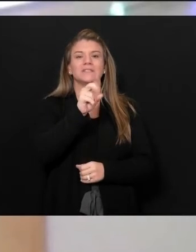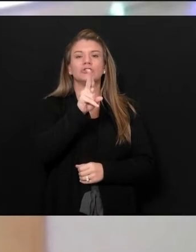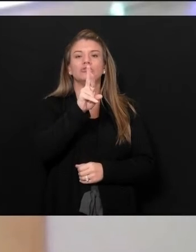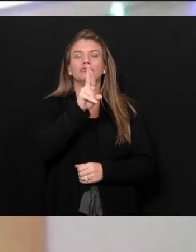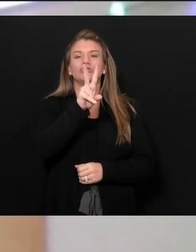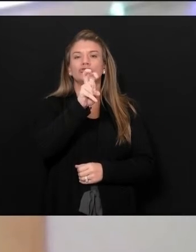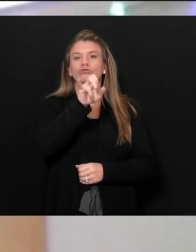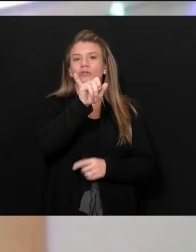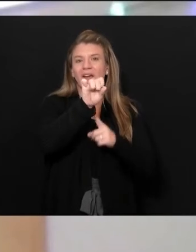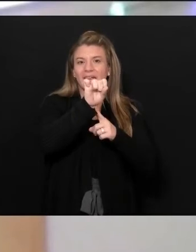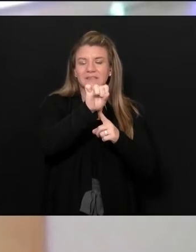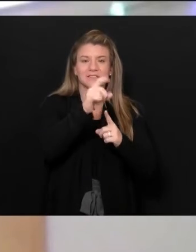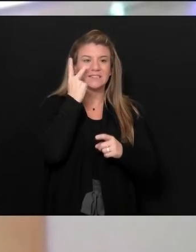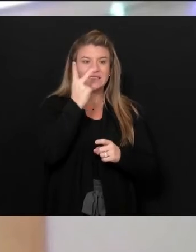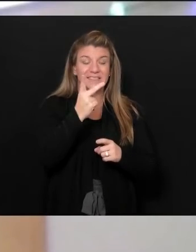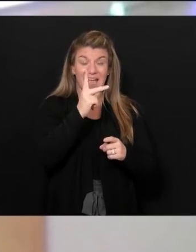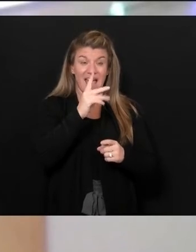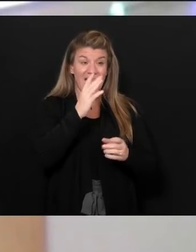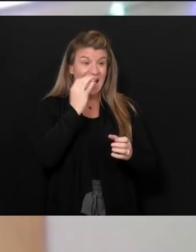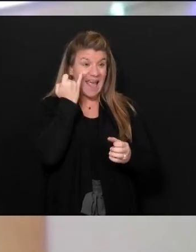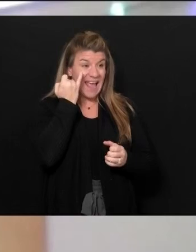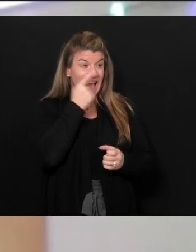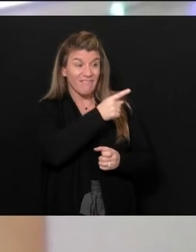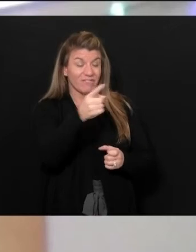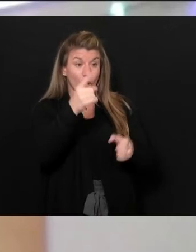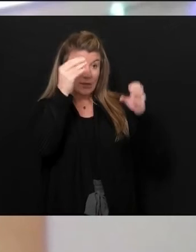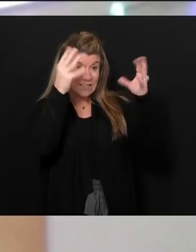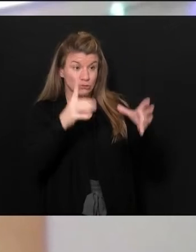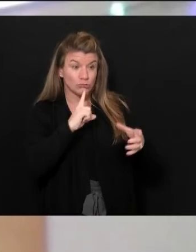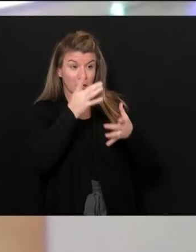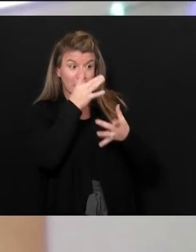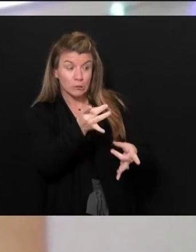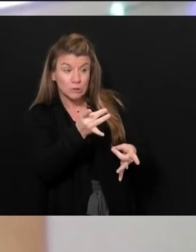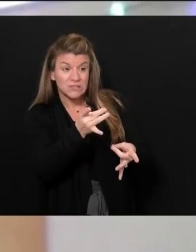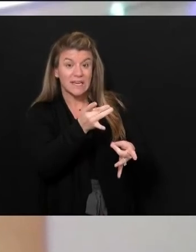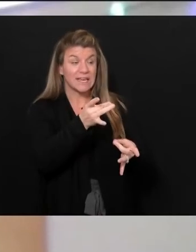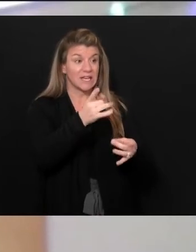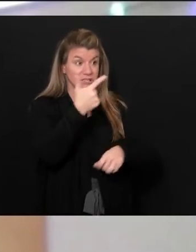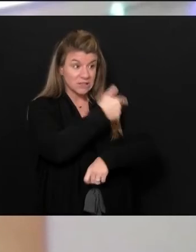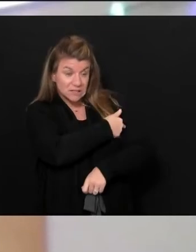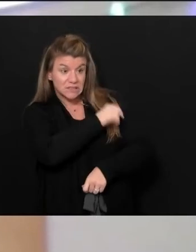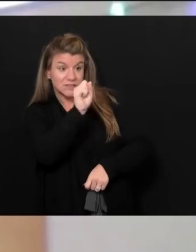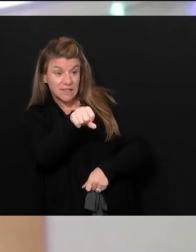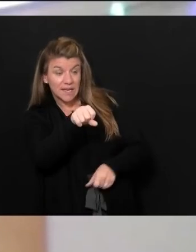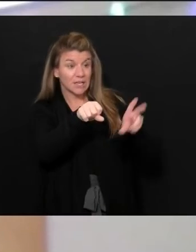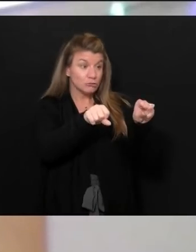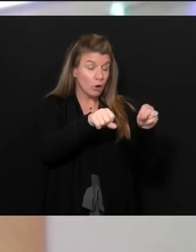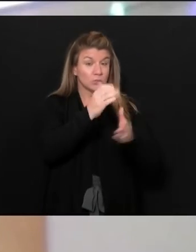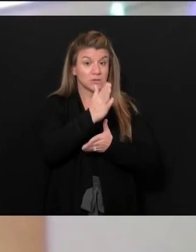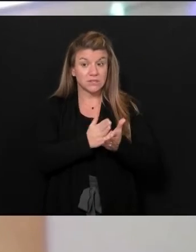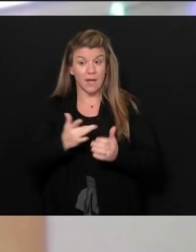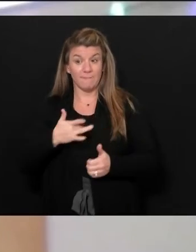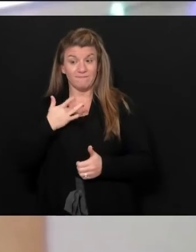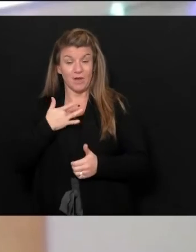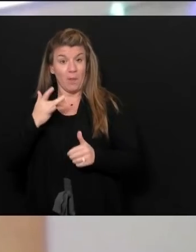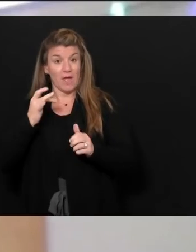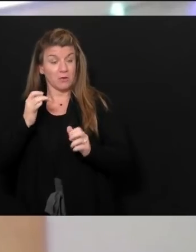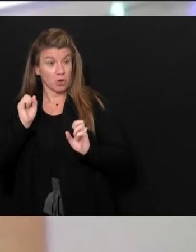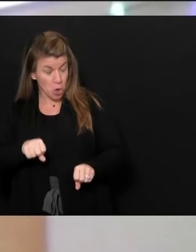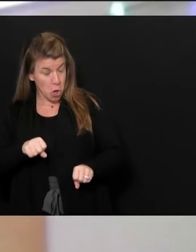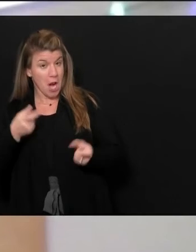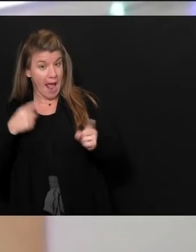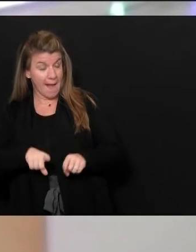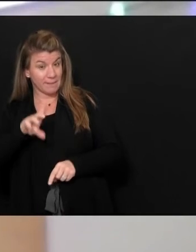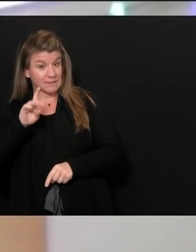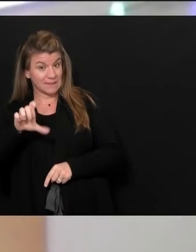in educators getting vaccinated. And there's some of them are hearing that those vaccines could be available as early as December 27th. So do you think that